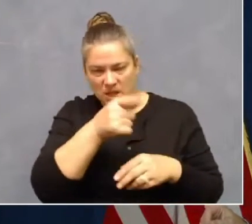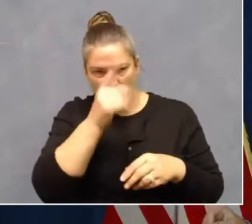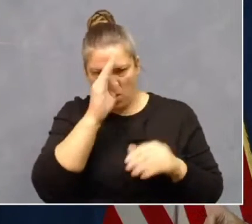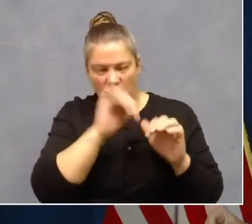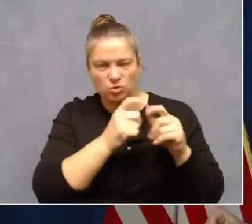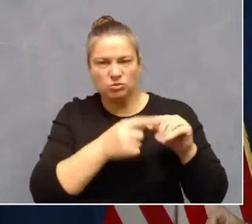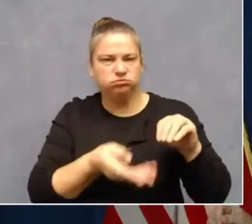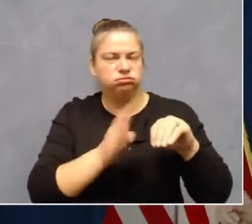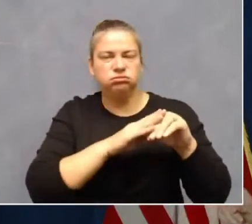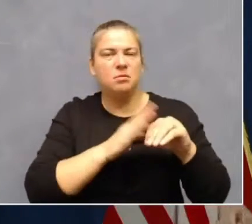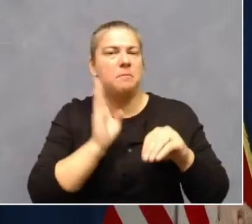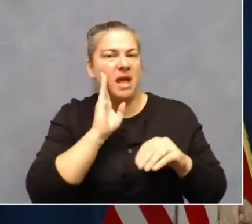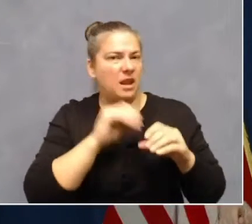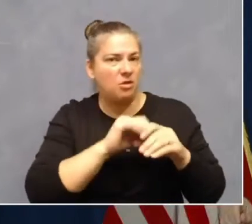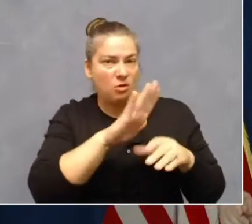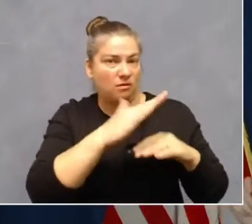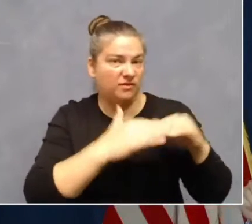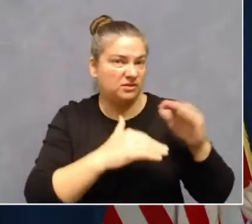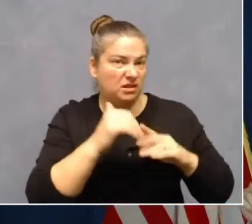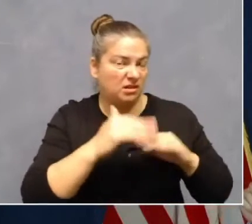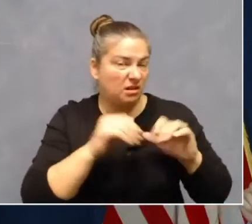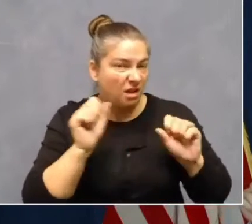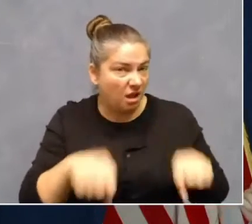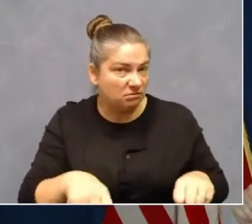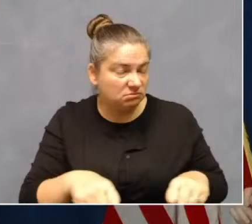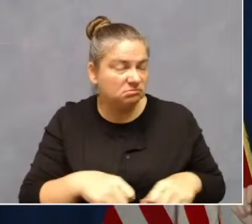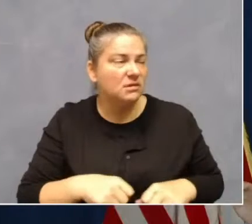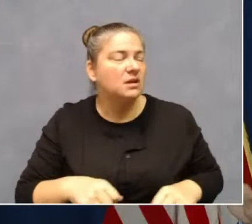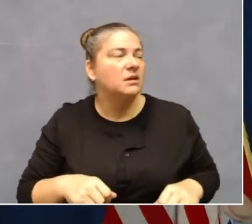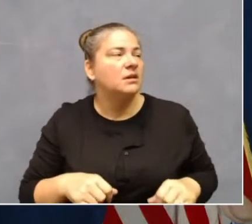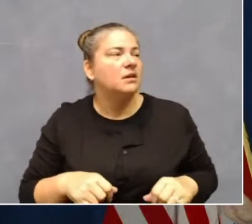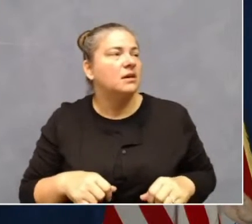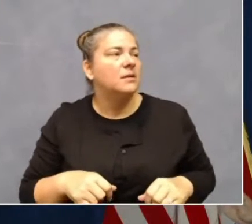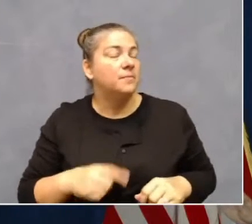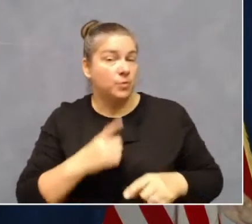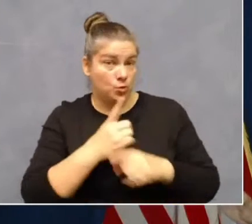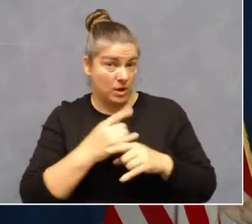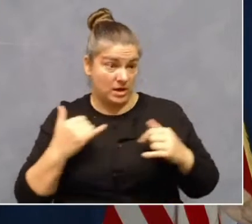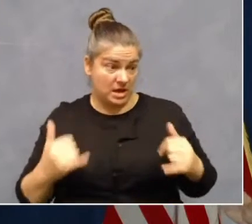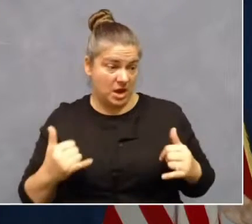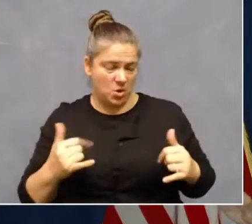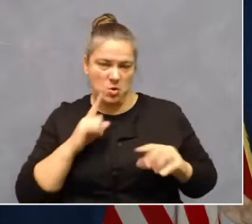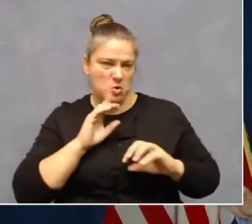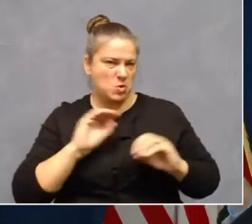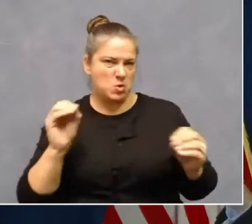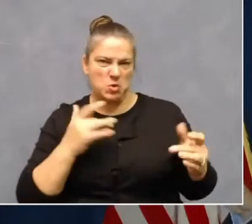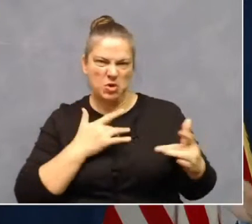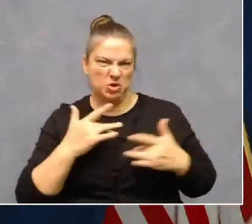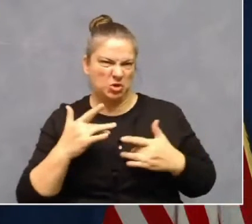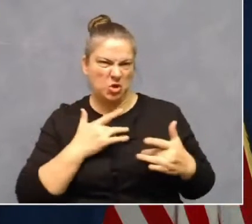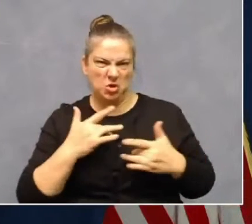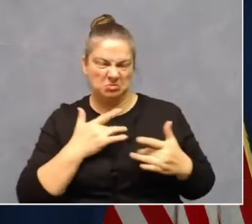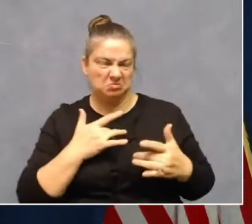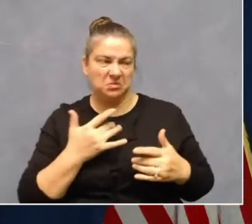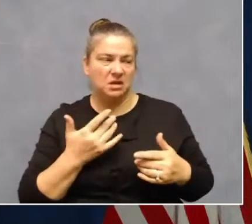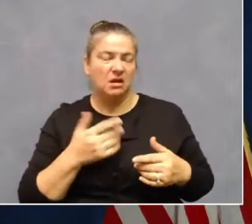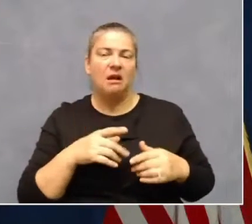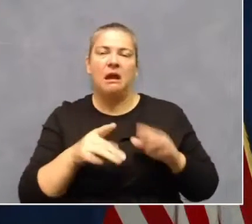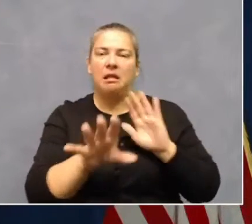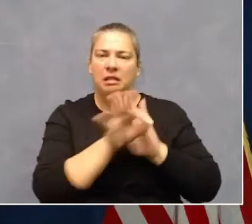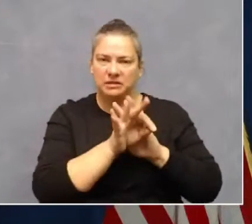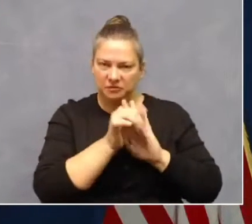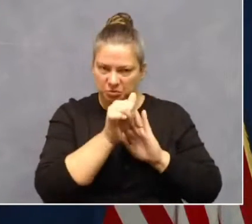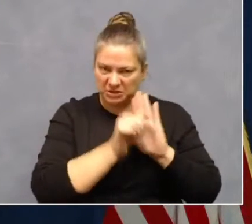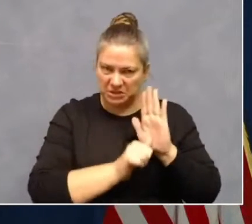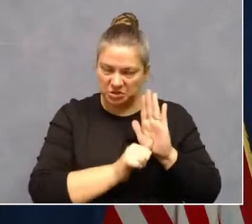facilities. So there is, at this point, not a concern with elective procedures. Those can